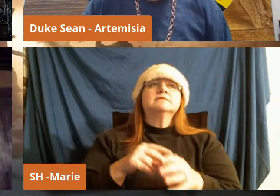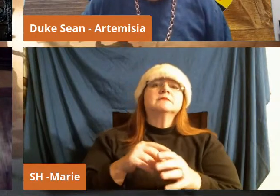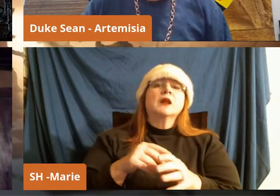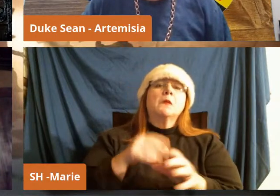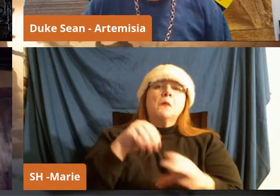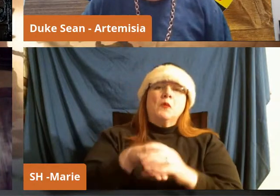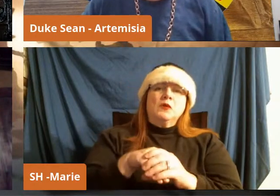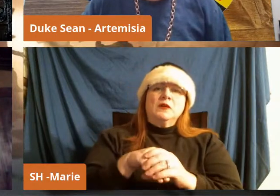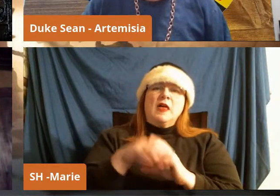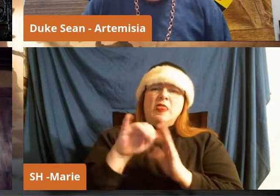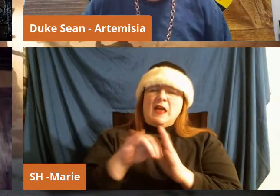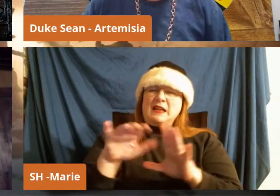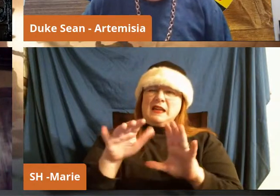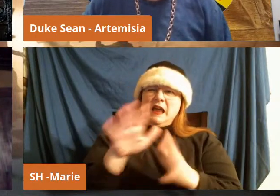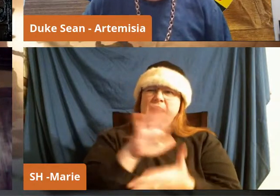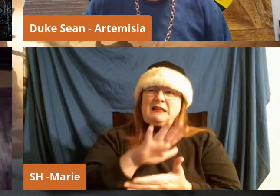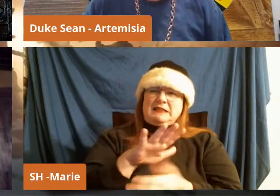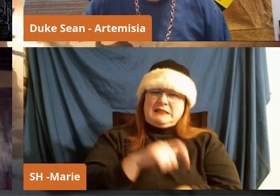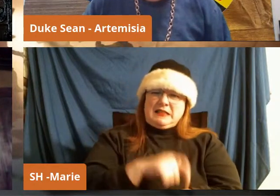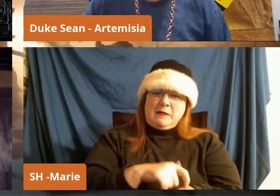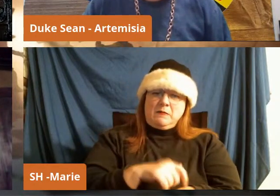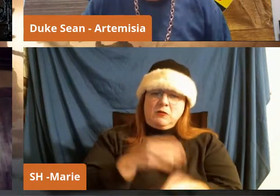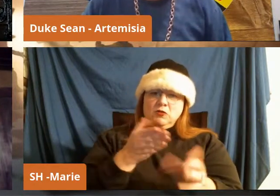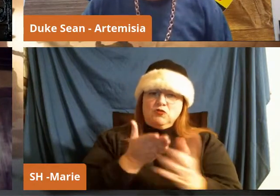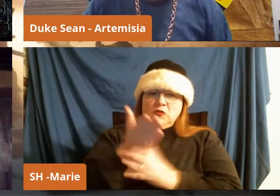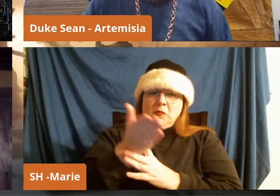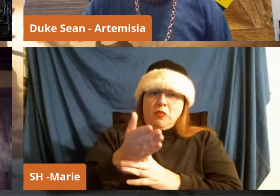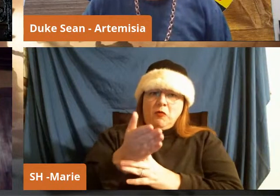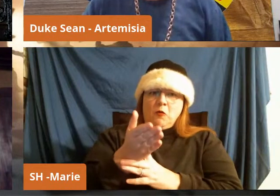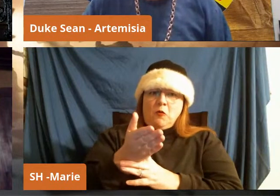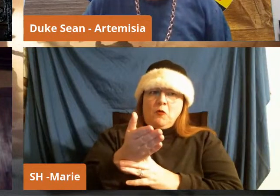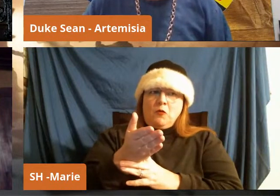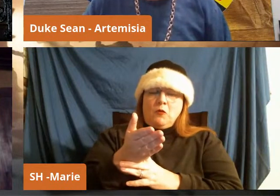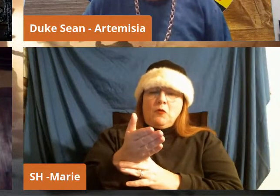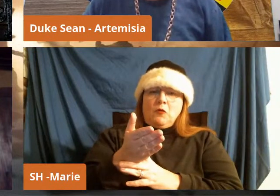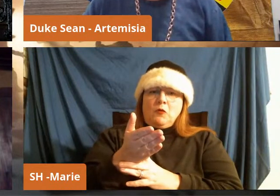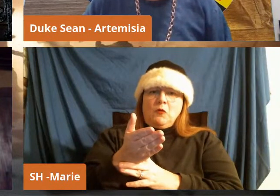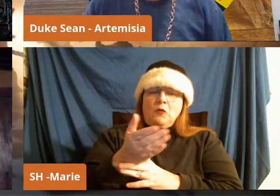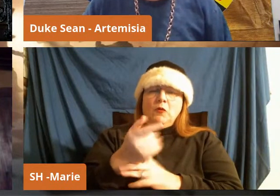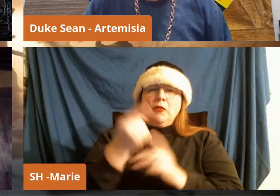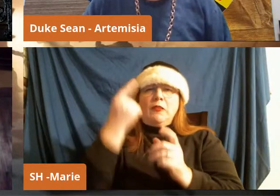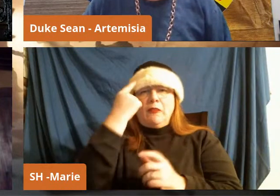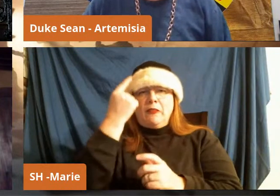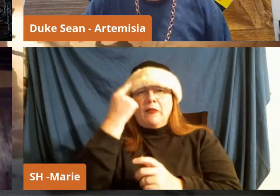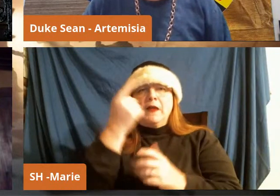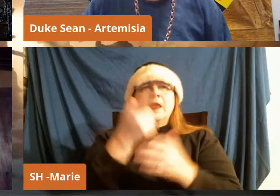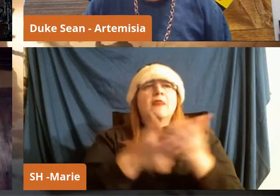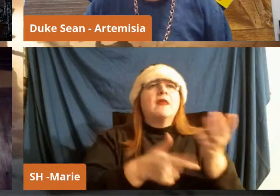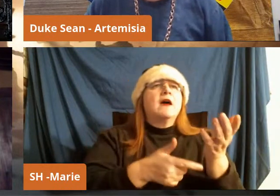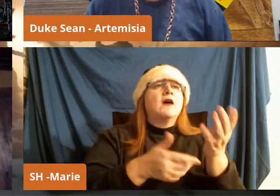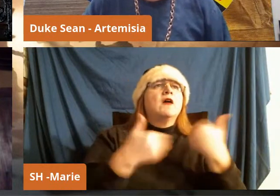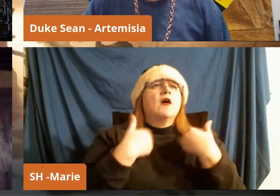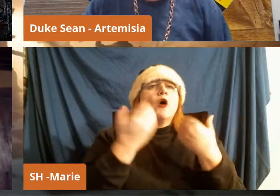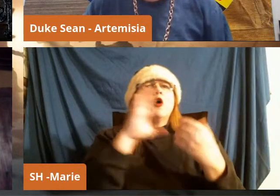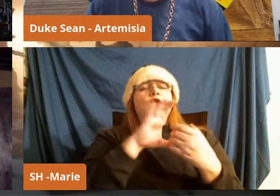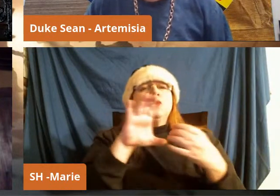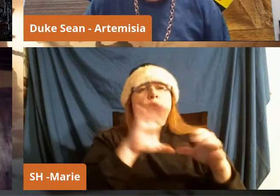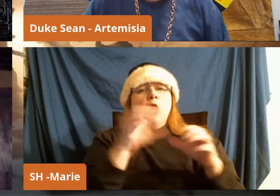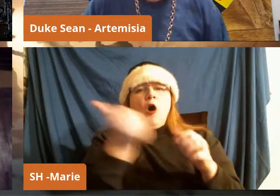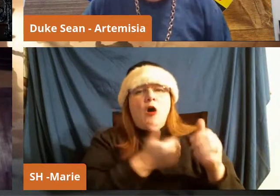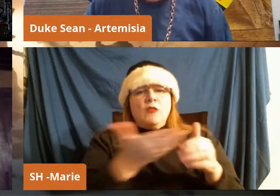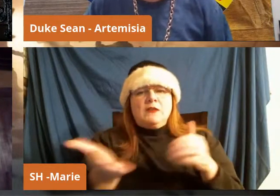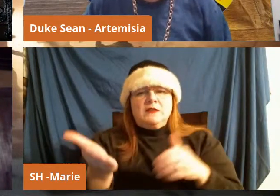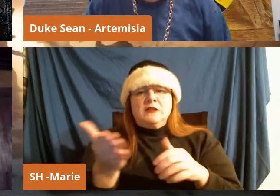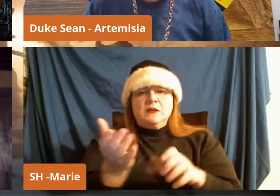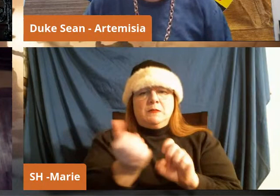puts us in that space where we're jumping through hoops, thinking that we have to do all these things to